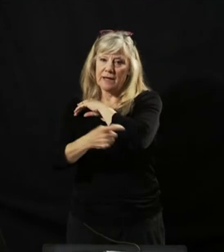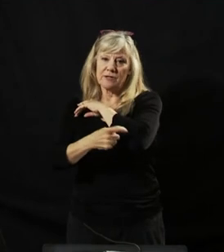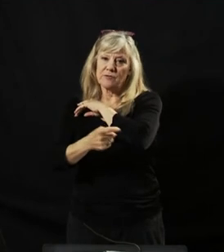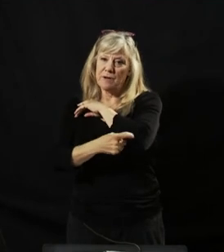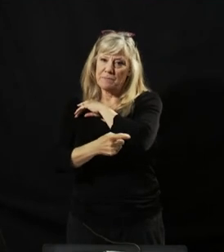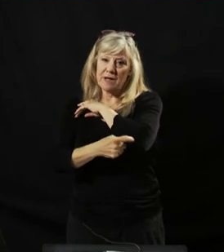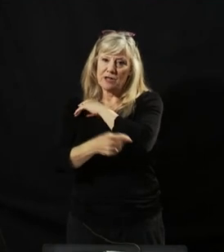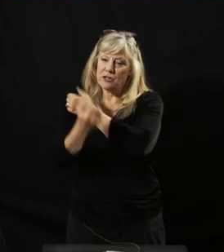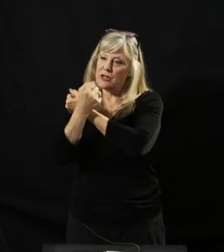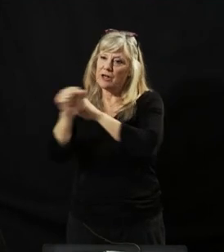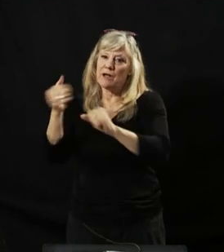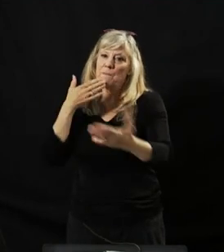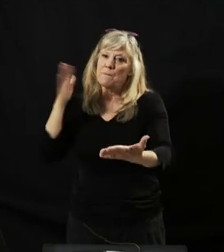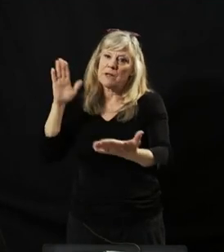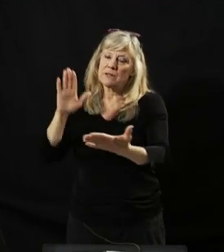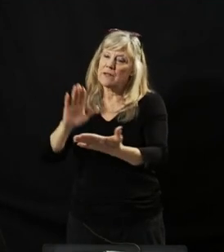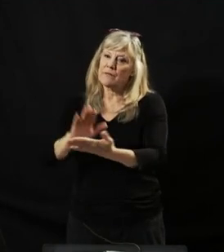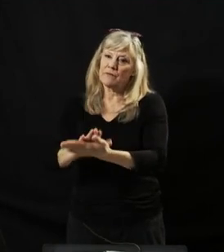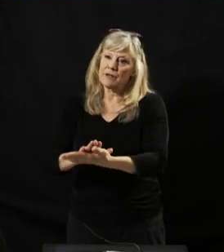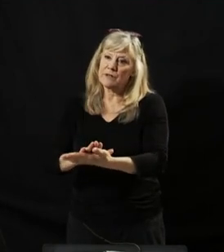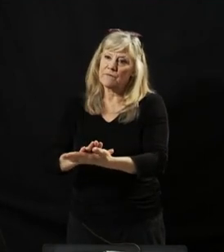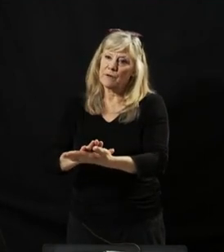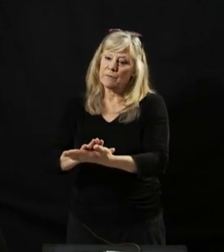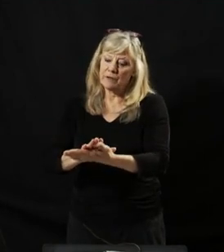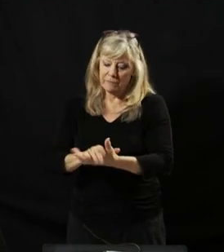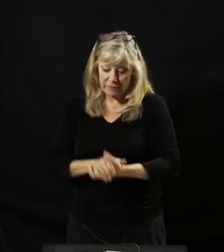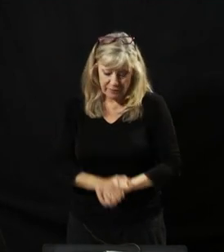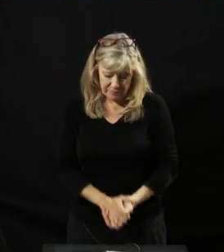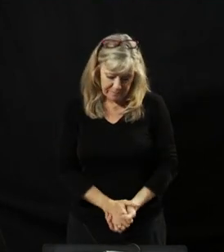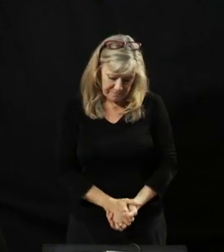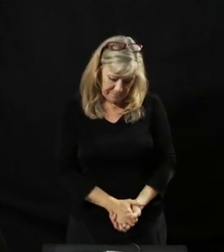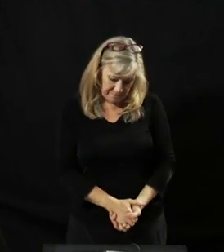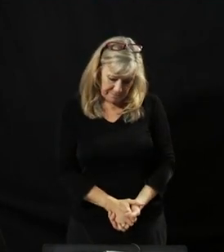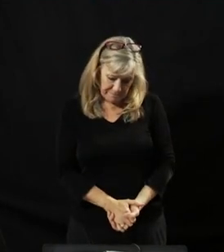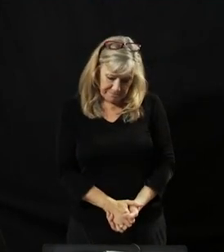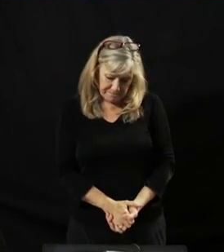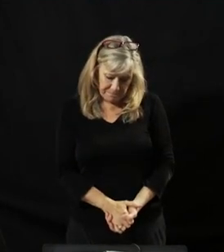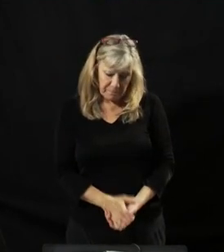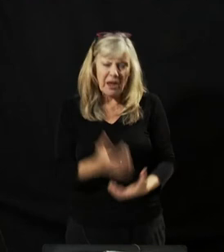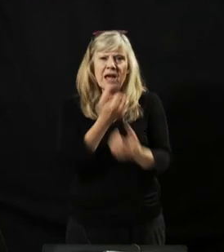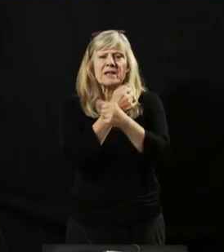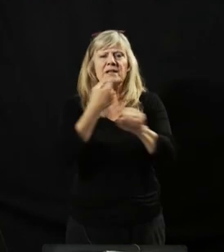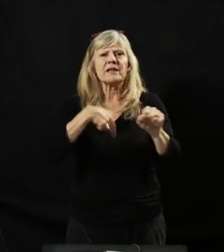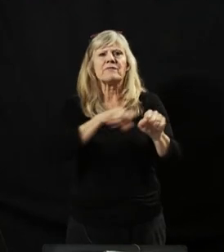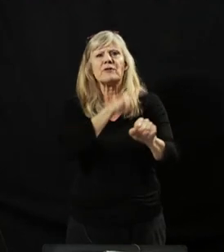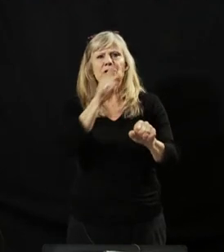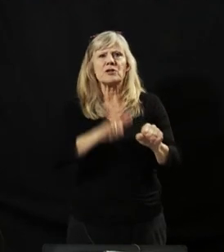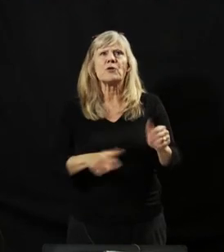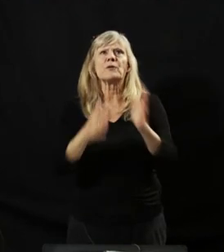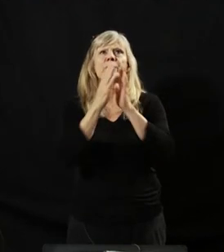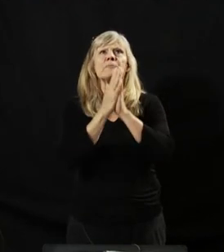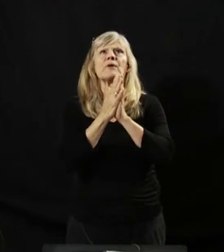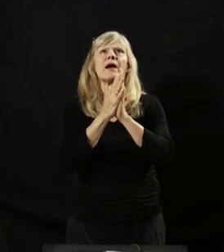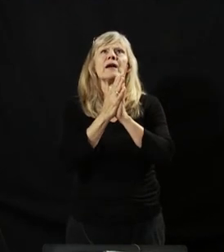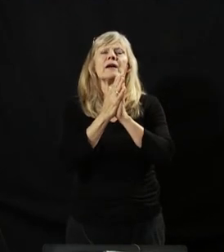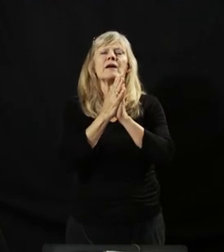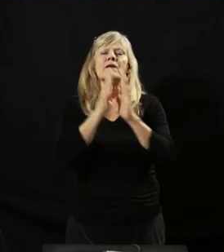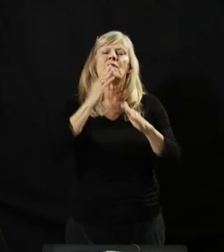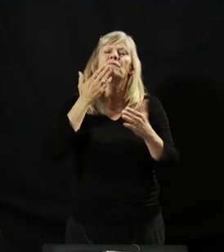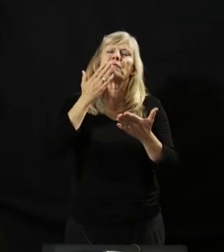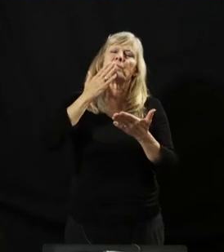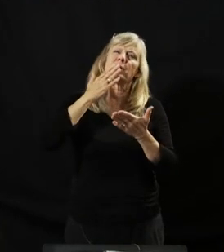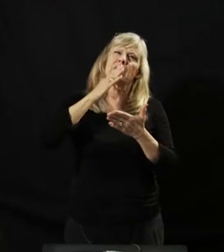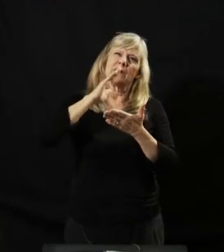lead us not into temptation, but deliver us from evil. Deliver us, Lord, we pray, from every